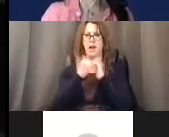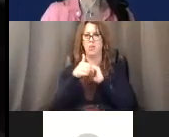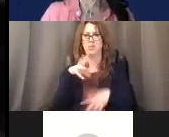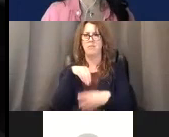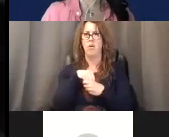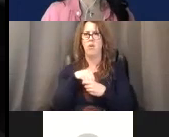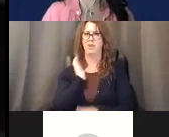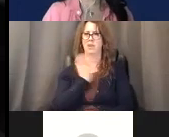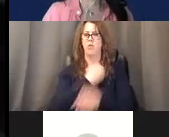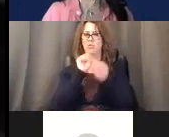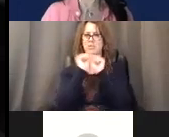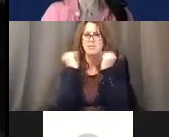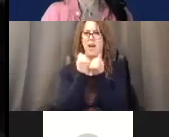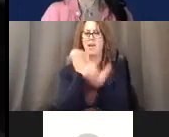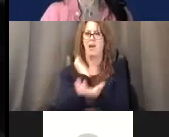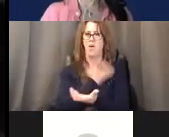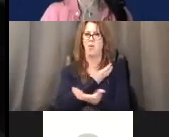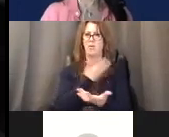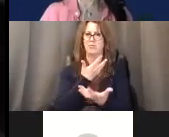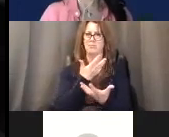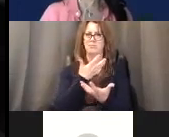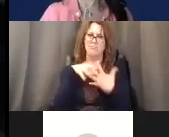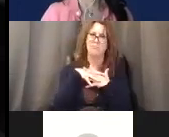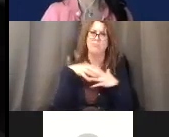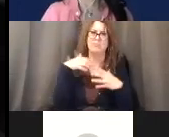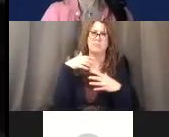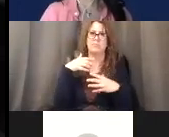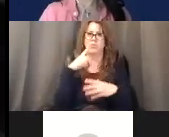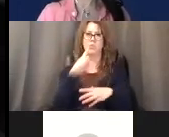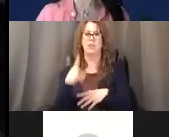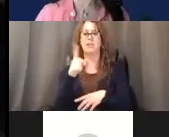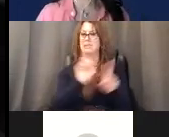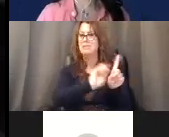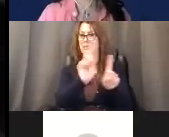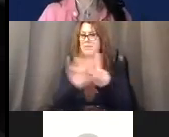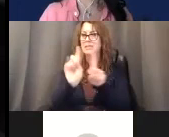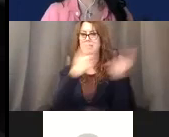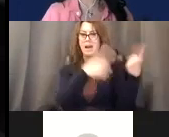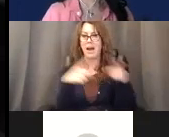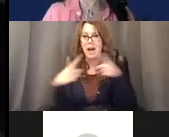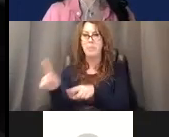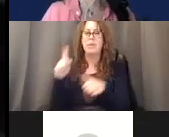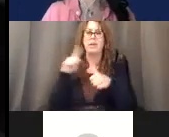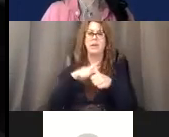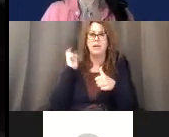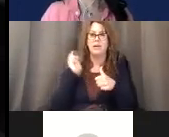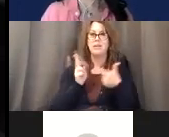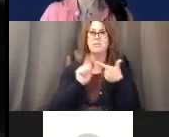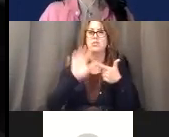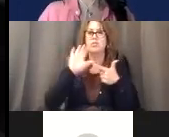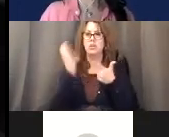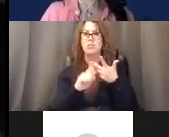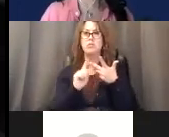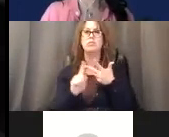that this is the normalization and the legitimization of an array of dynamics. This includes the history, culture,